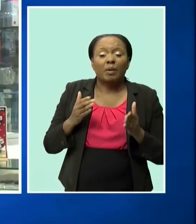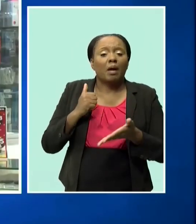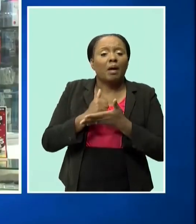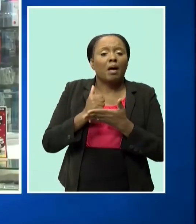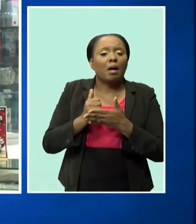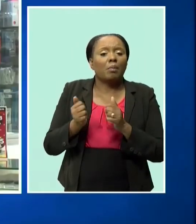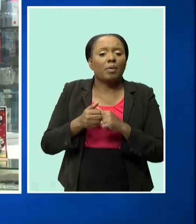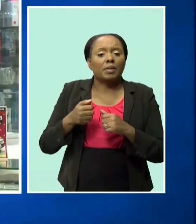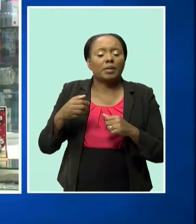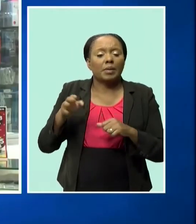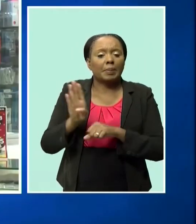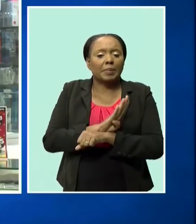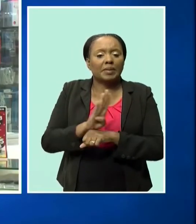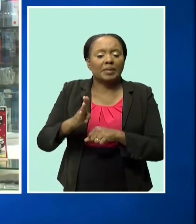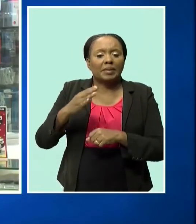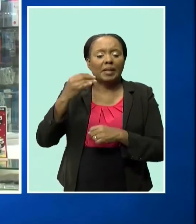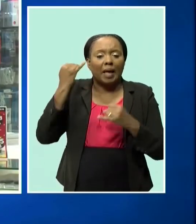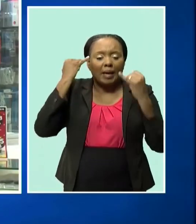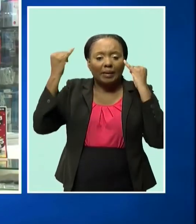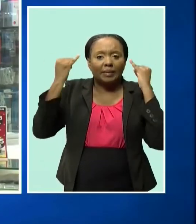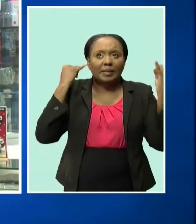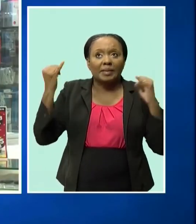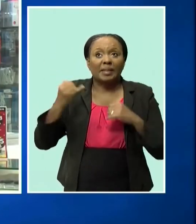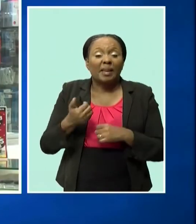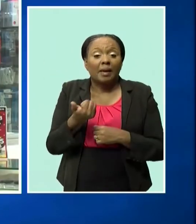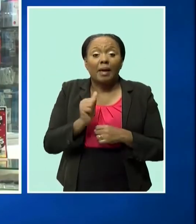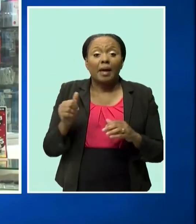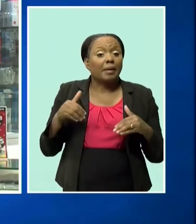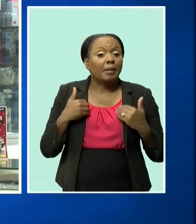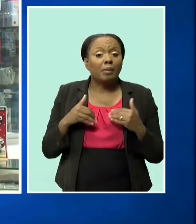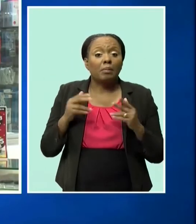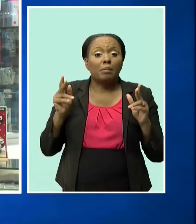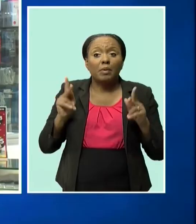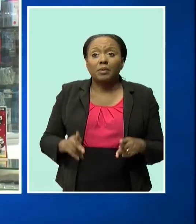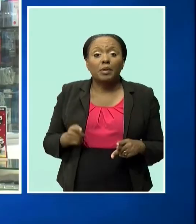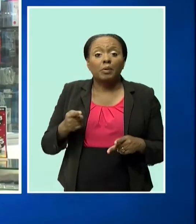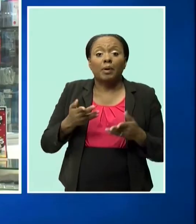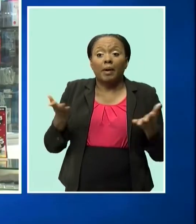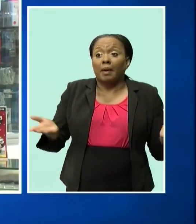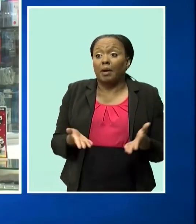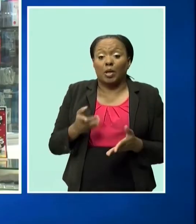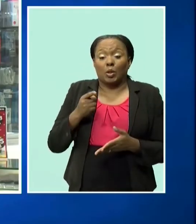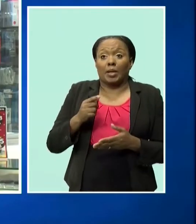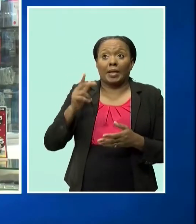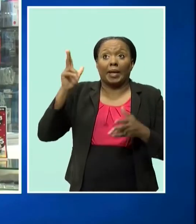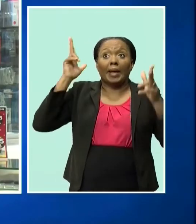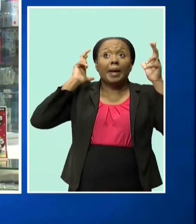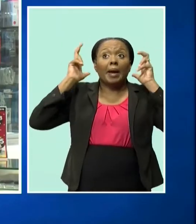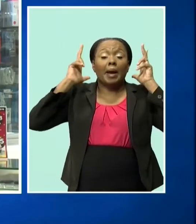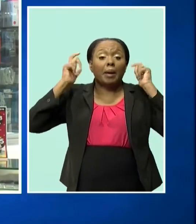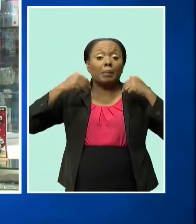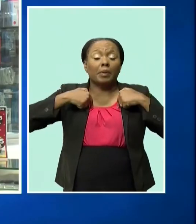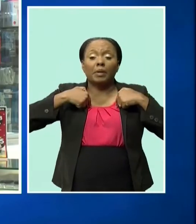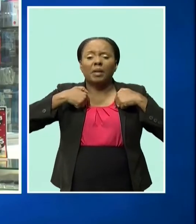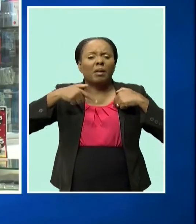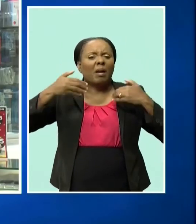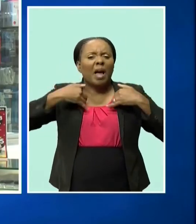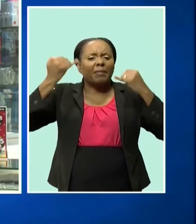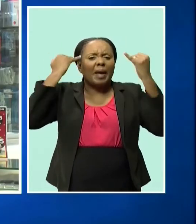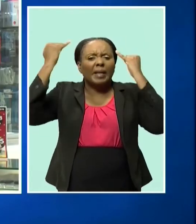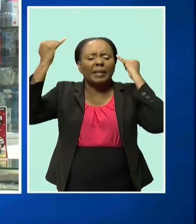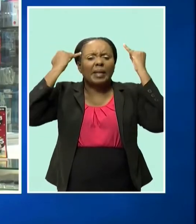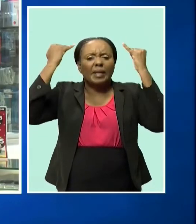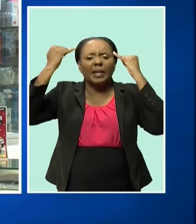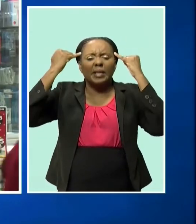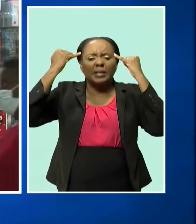ideas. Any young person who is in the mall, who is hearing me, who have a number of ideas swimming around in your head, you can come to